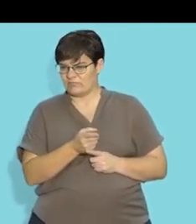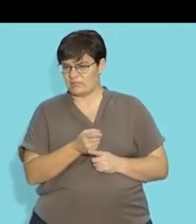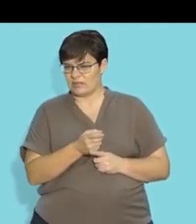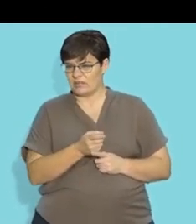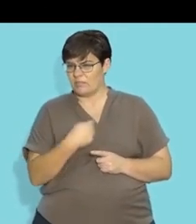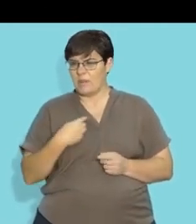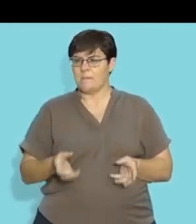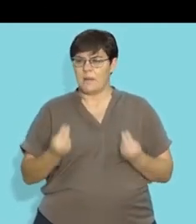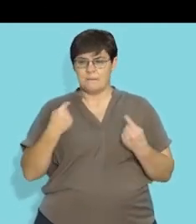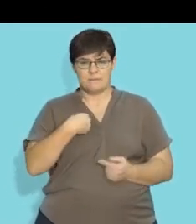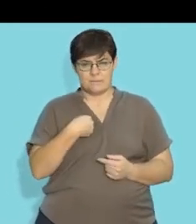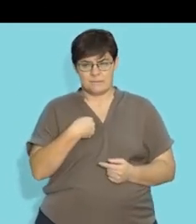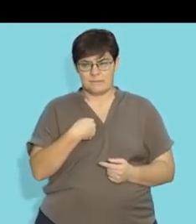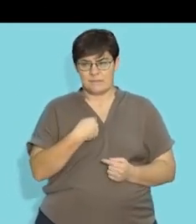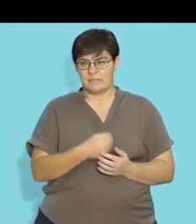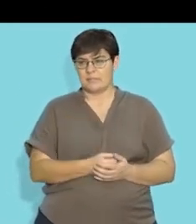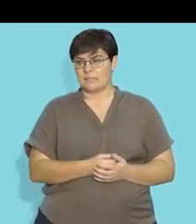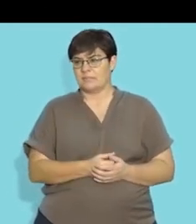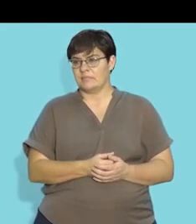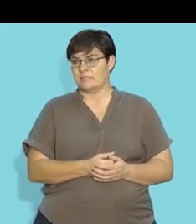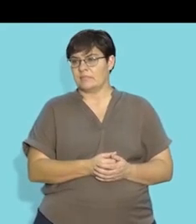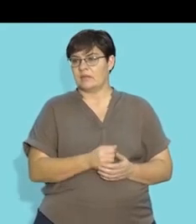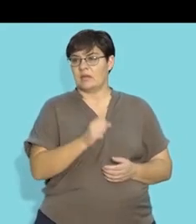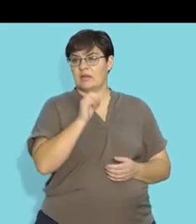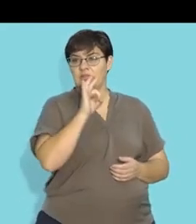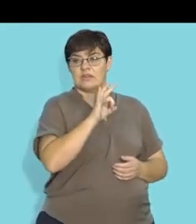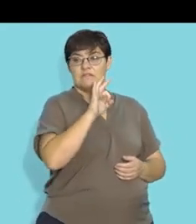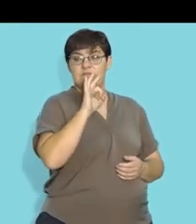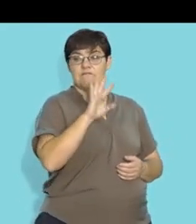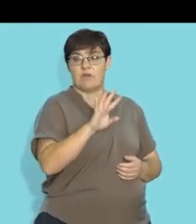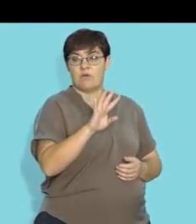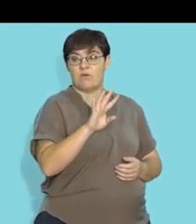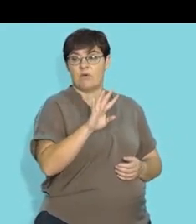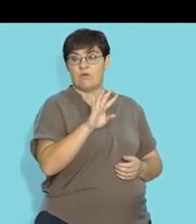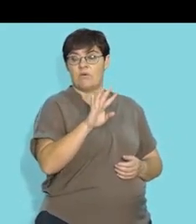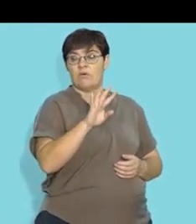23,000. And what do we get? We get